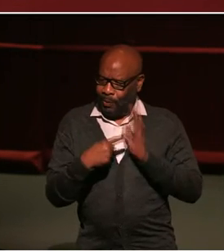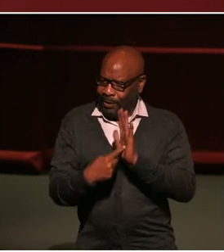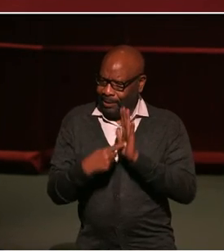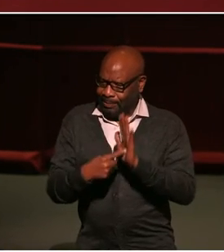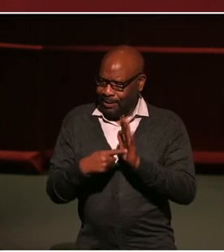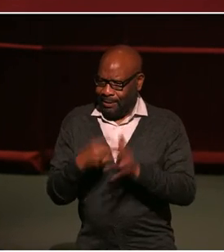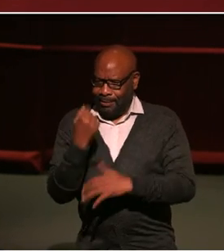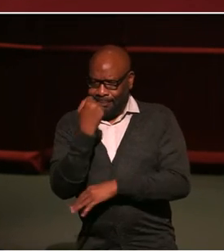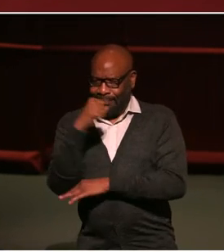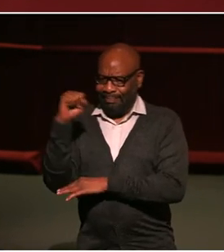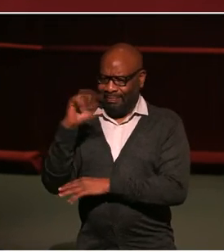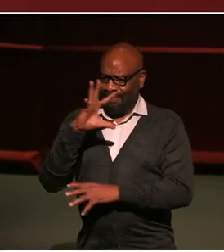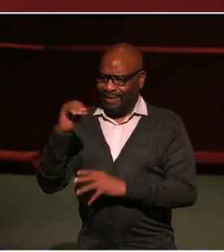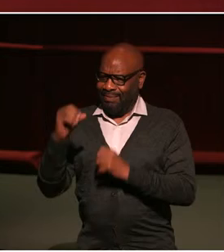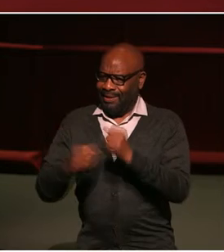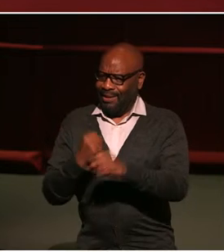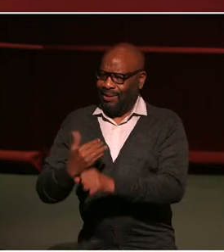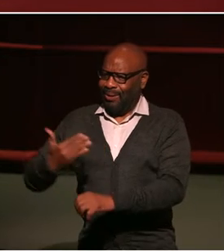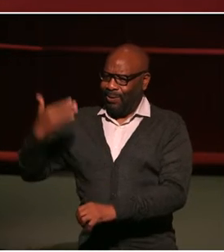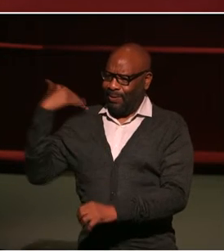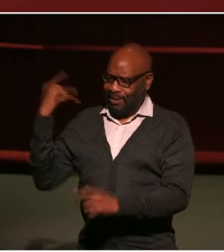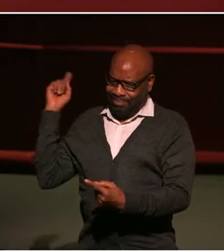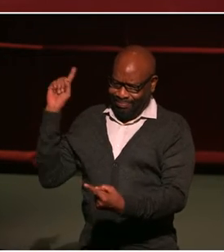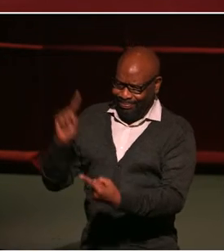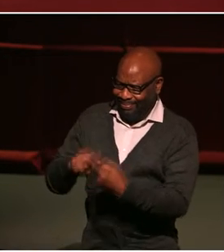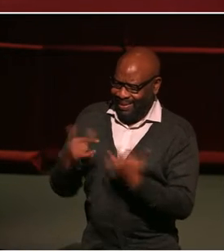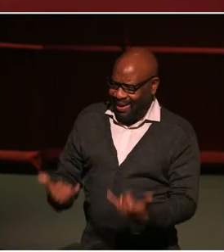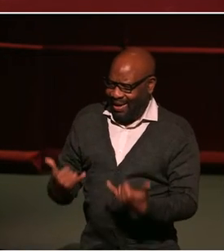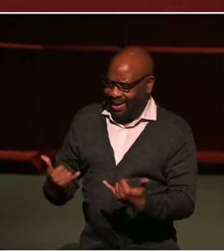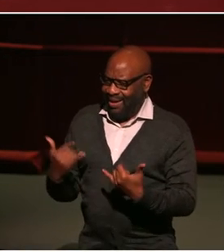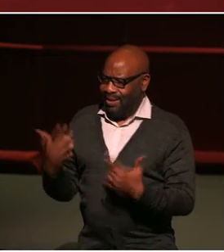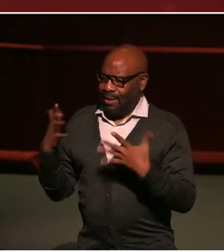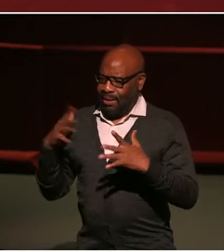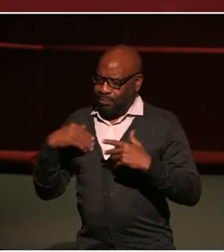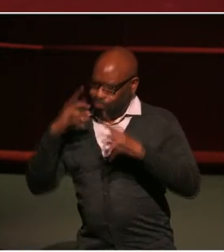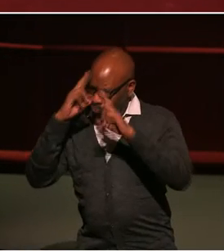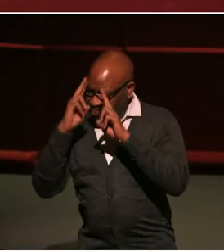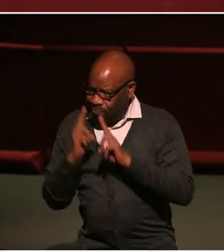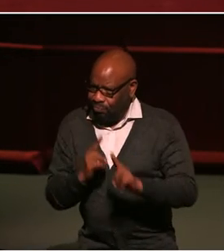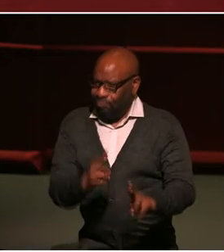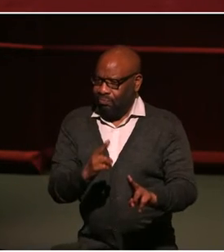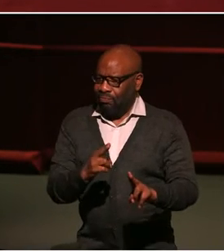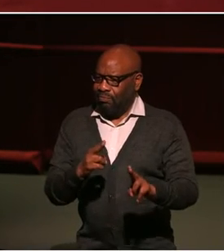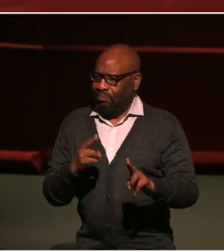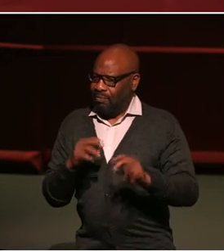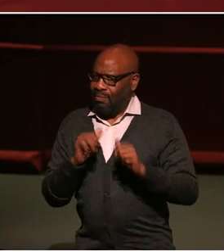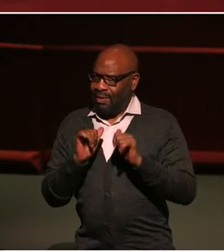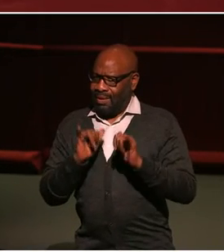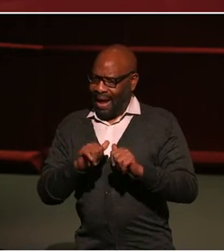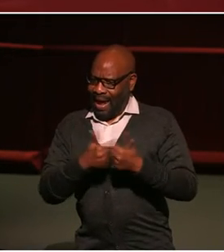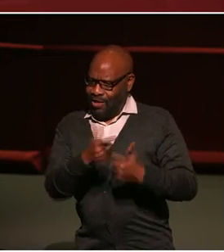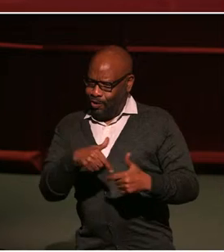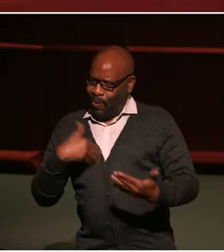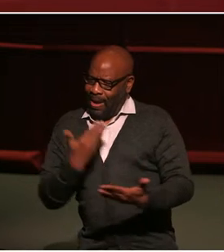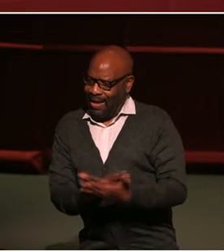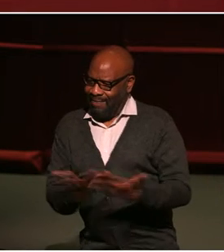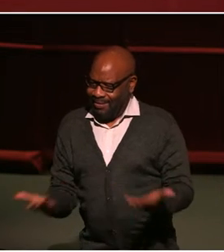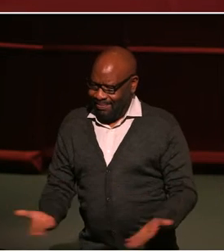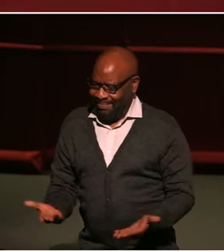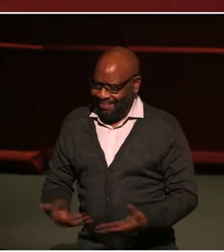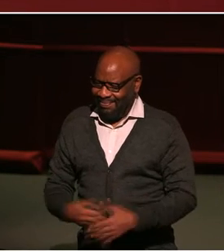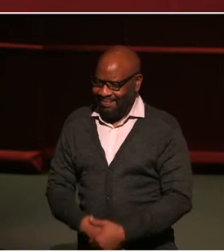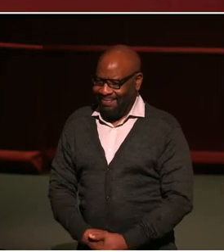years ago to today, and we're just honored to be able to have this moment with you. Good. You know how we Indian people